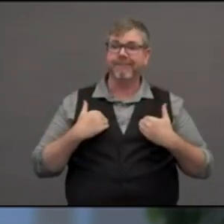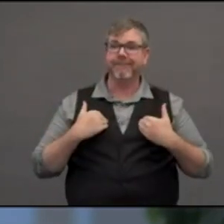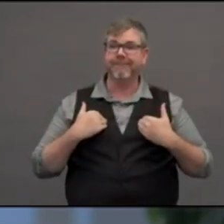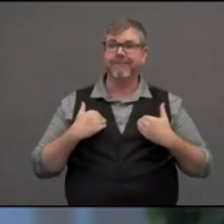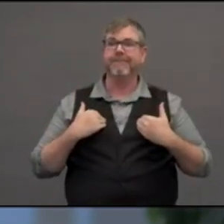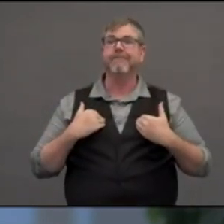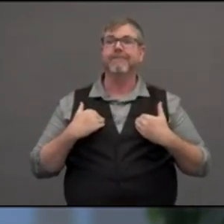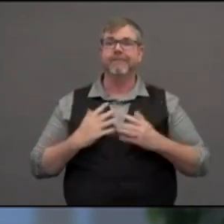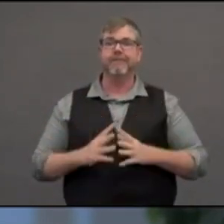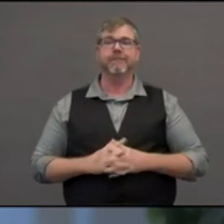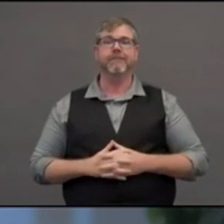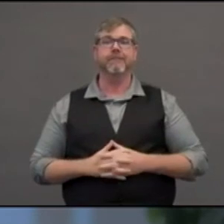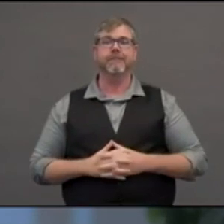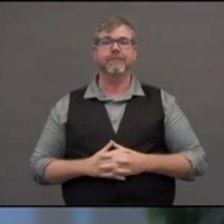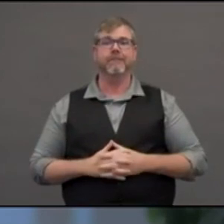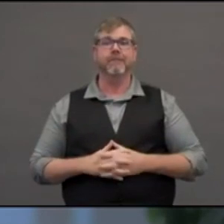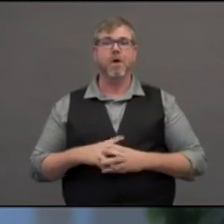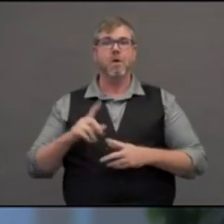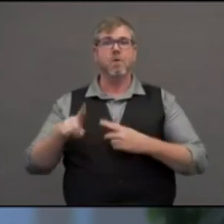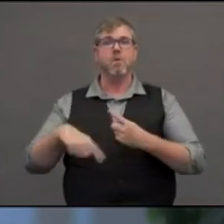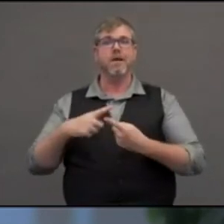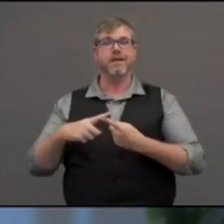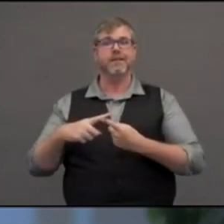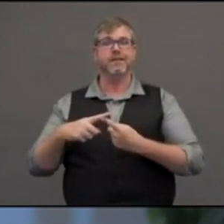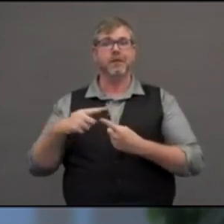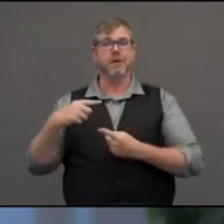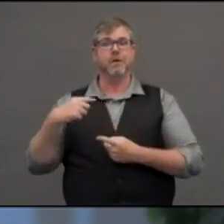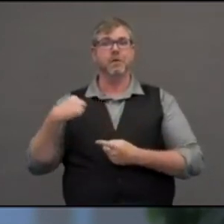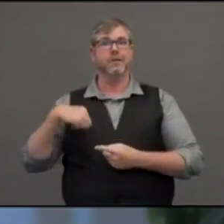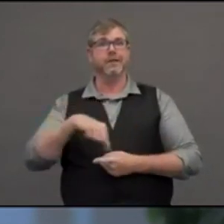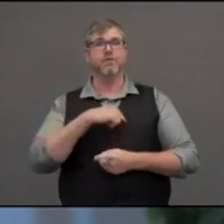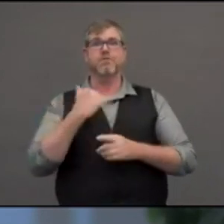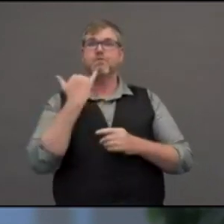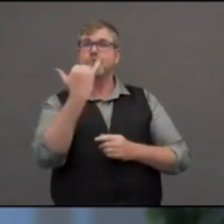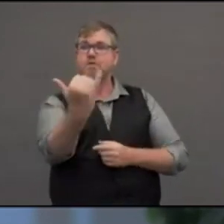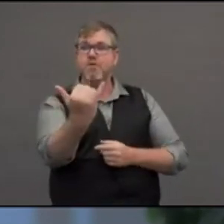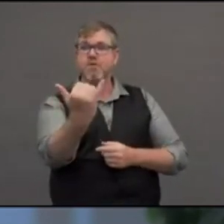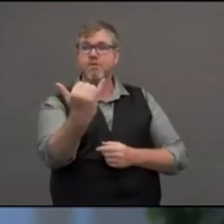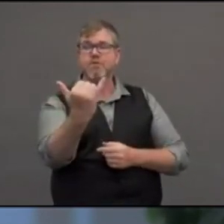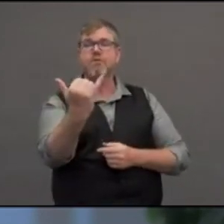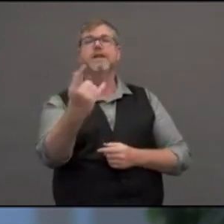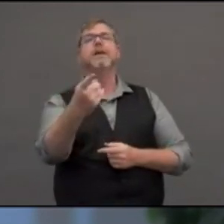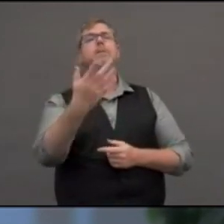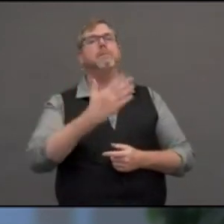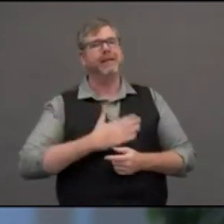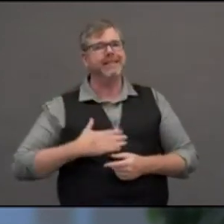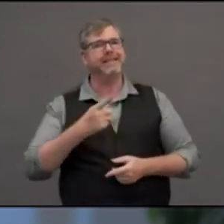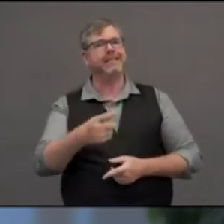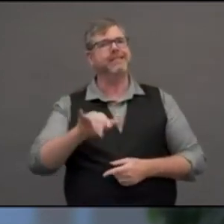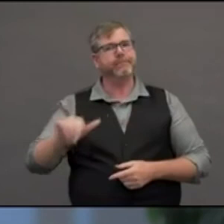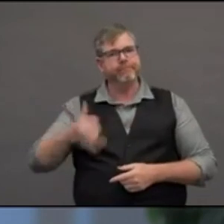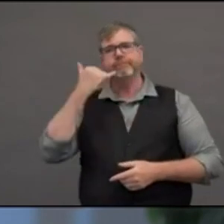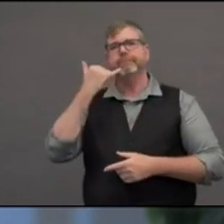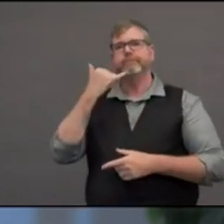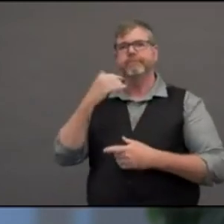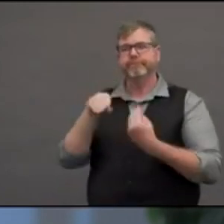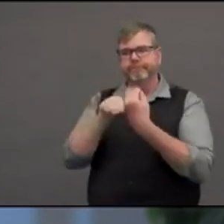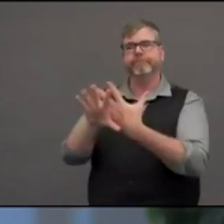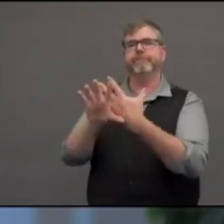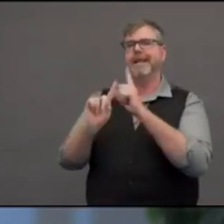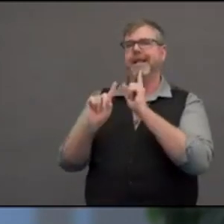the call when we call you to talk about it, because we have resources for you. Don't be afraid to answer our call. There's